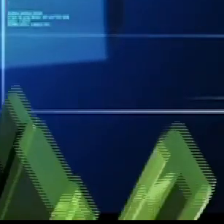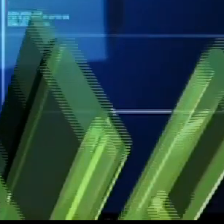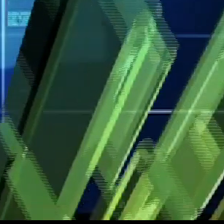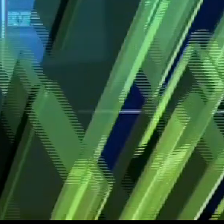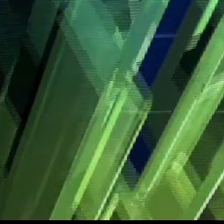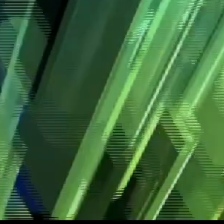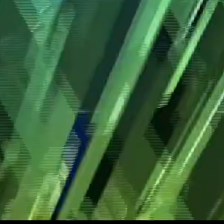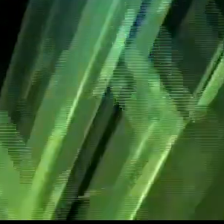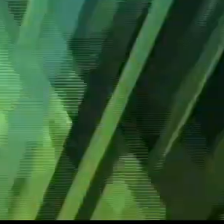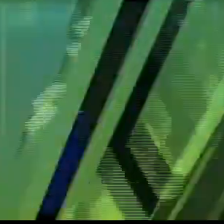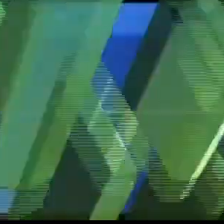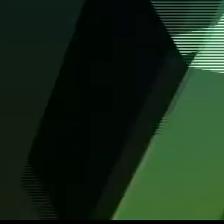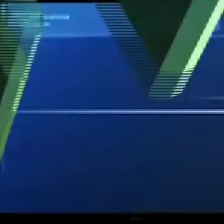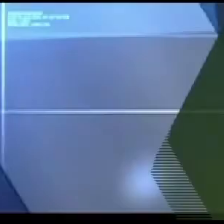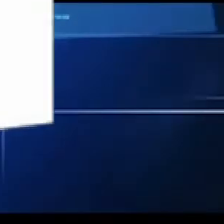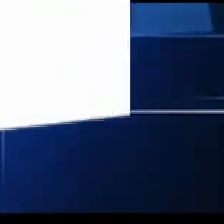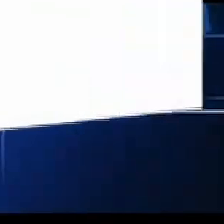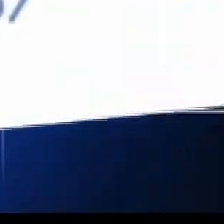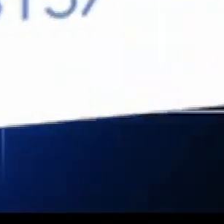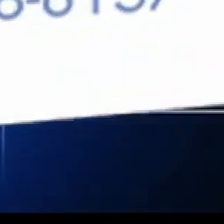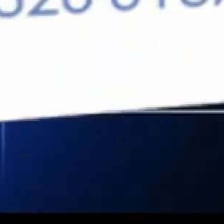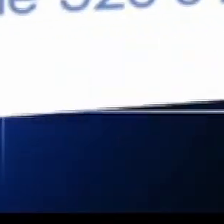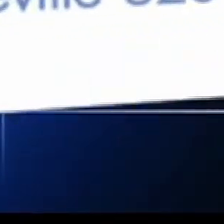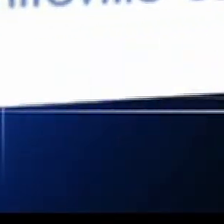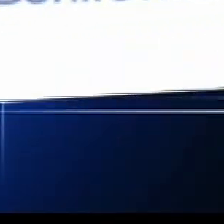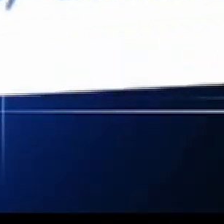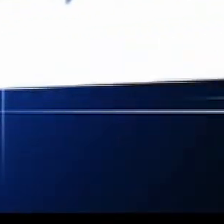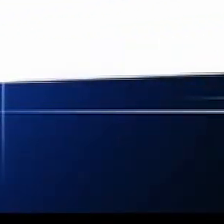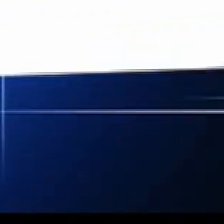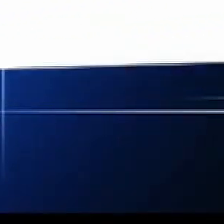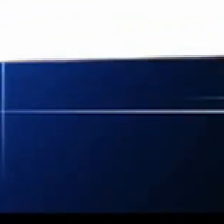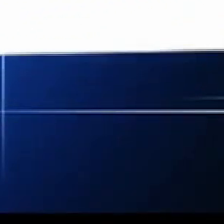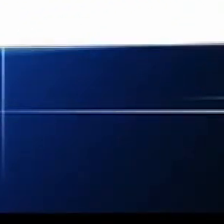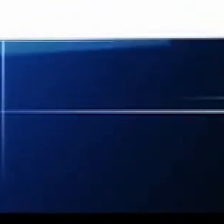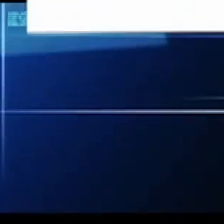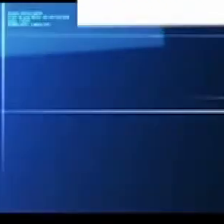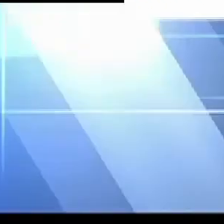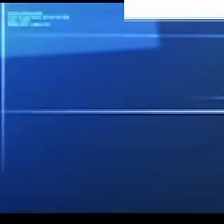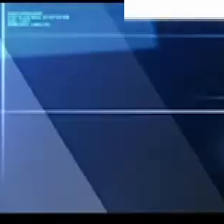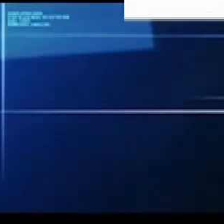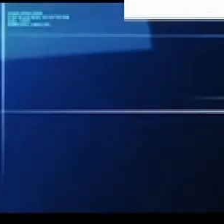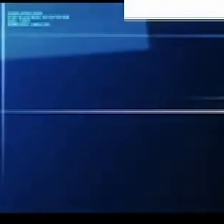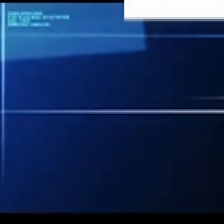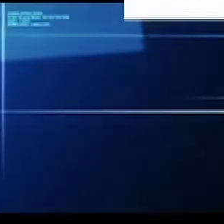ZNS Total Sports, brought to you by Fourth Terrace Diagnostic Center.